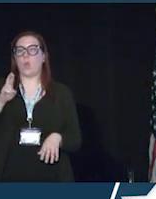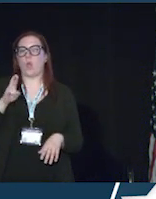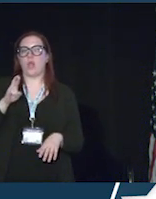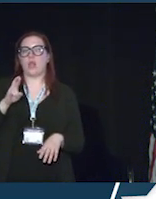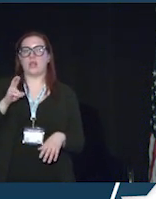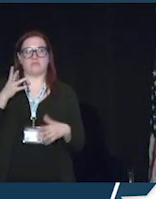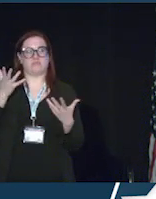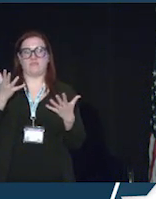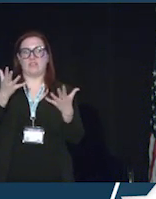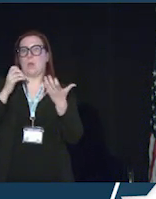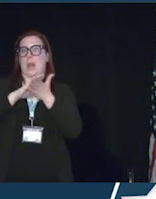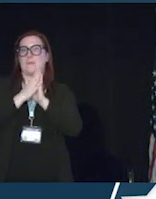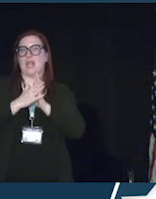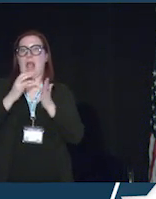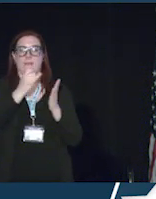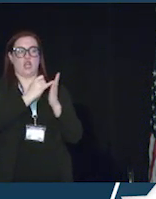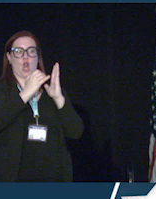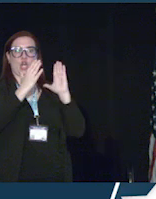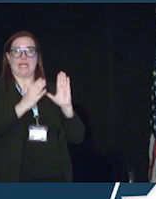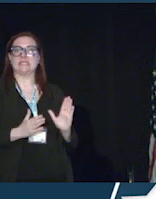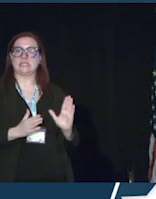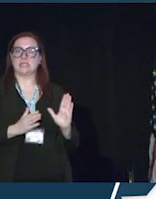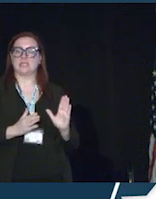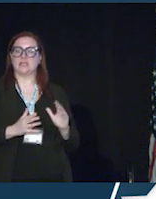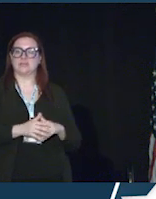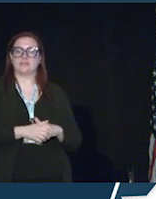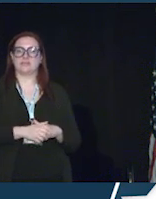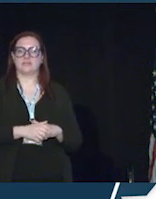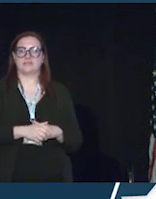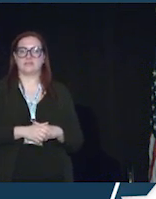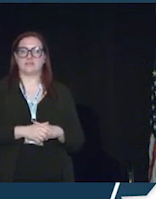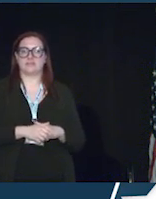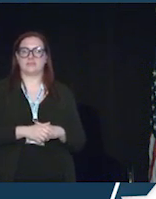good artist. But just find